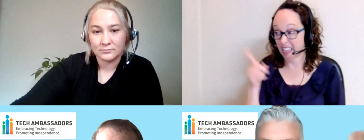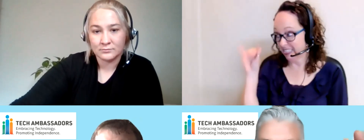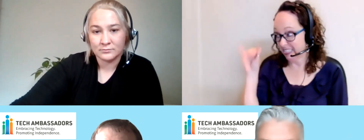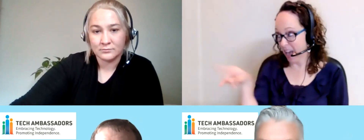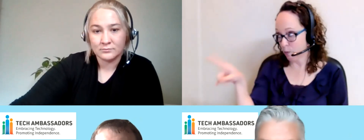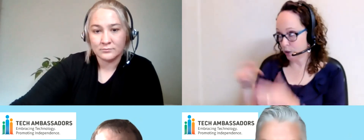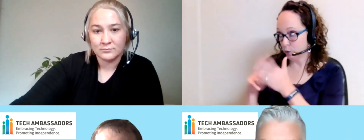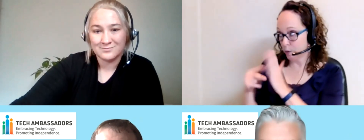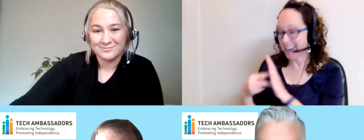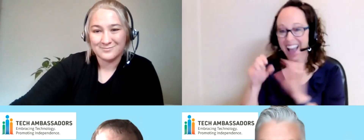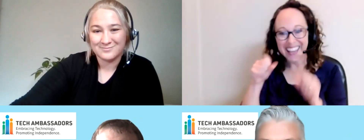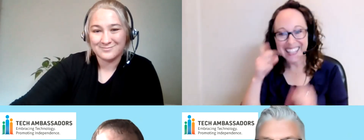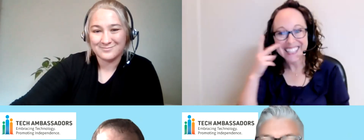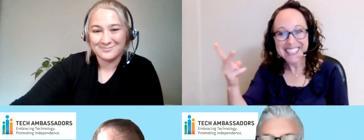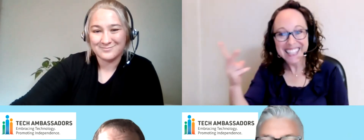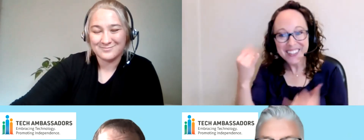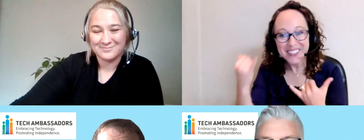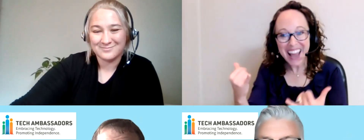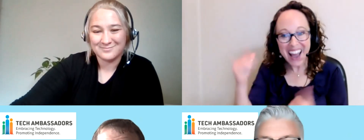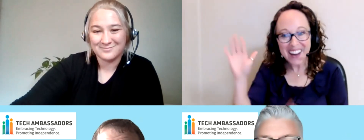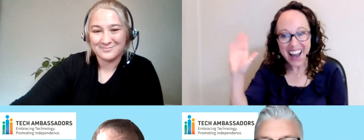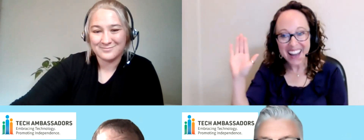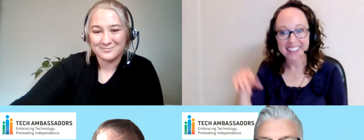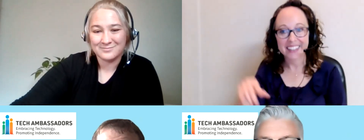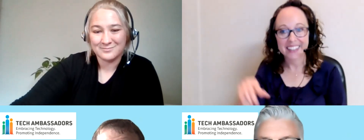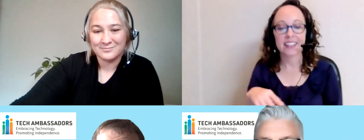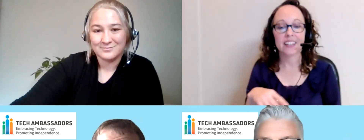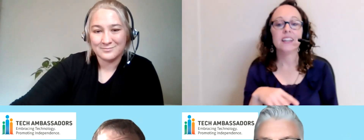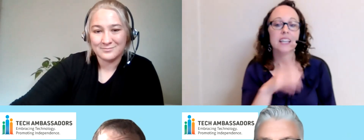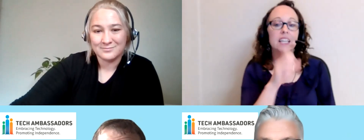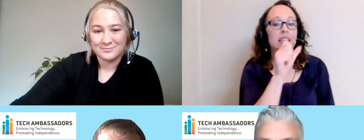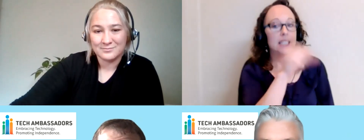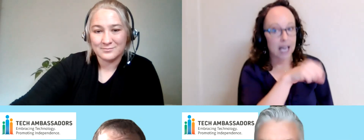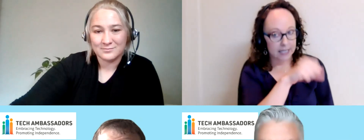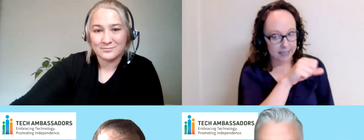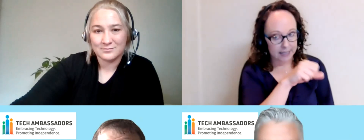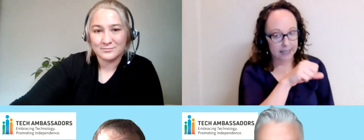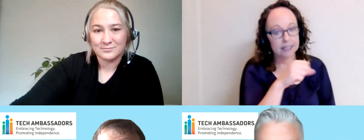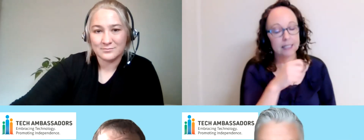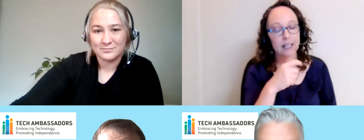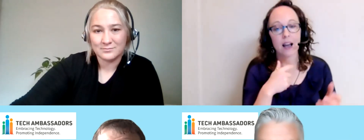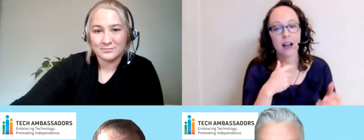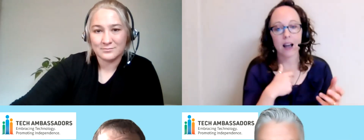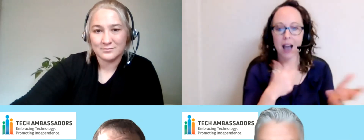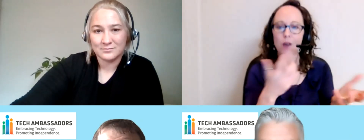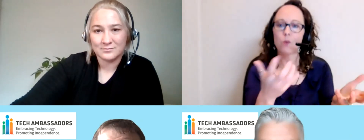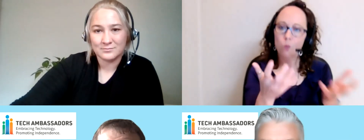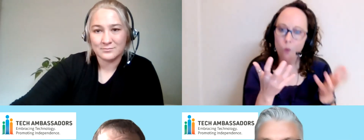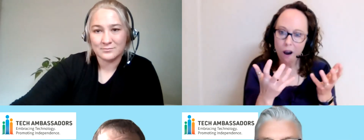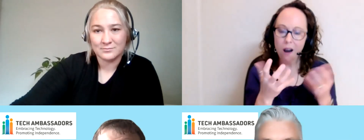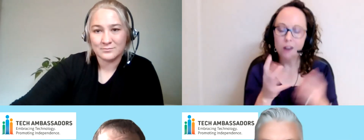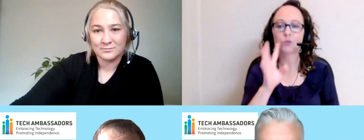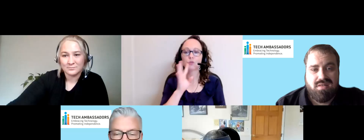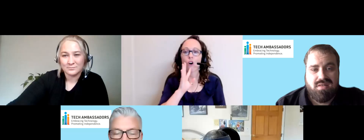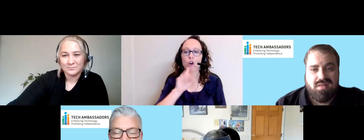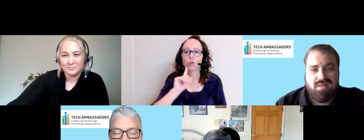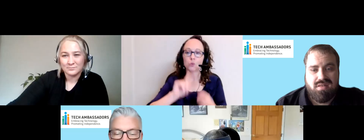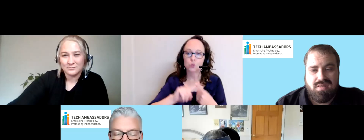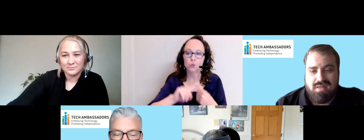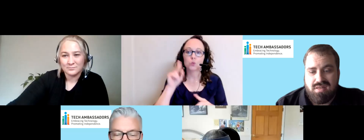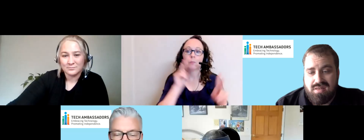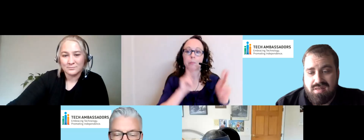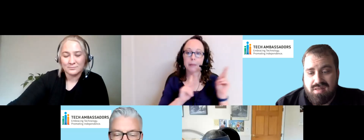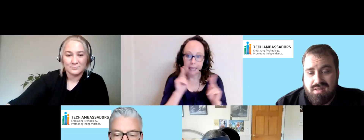can see you now. Hi. Because I want to talk to people